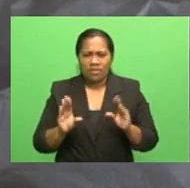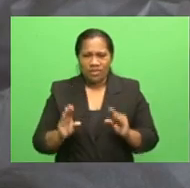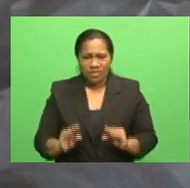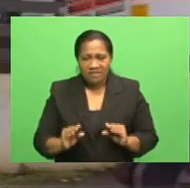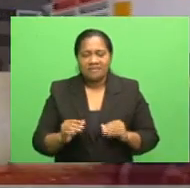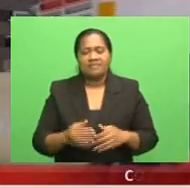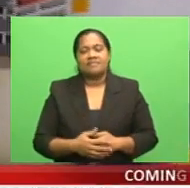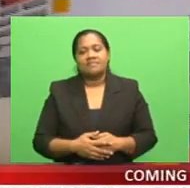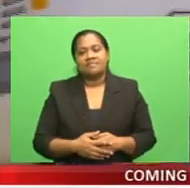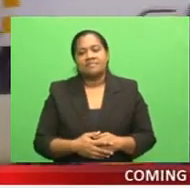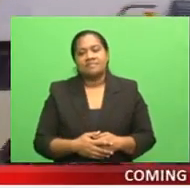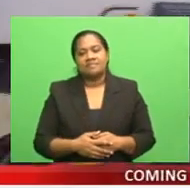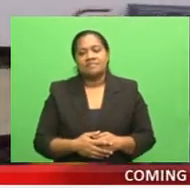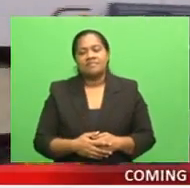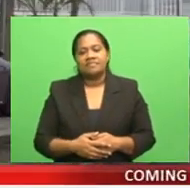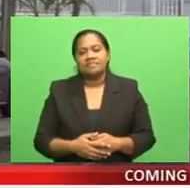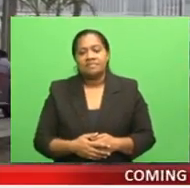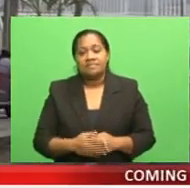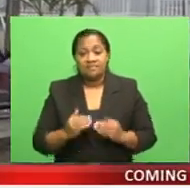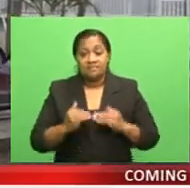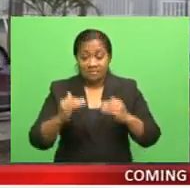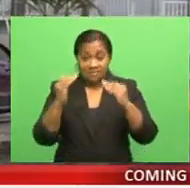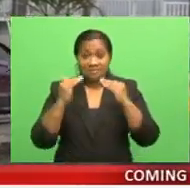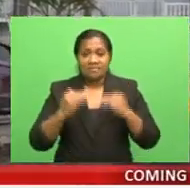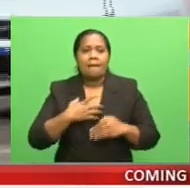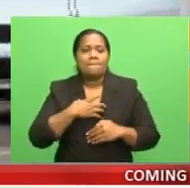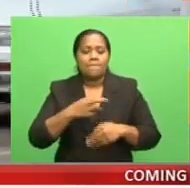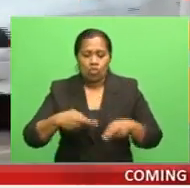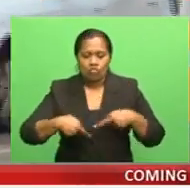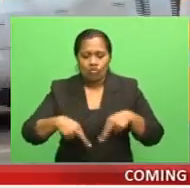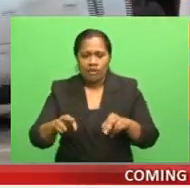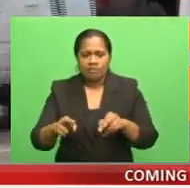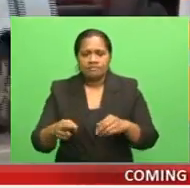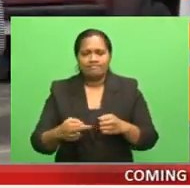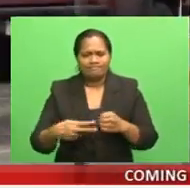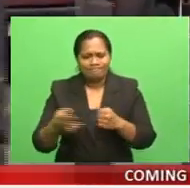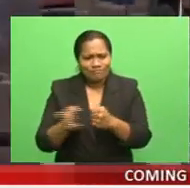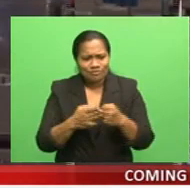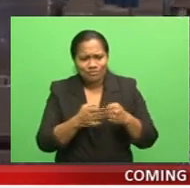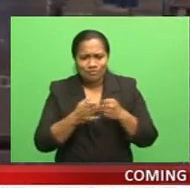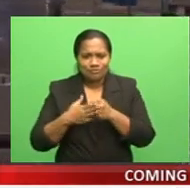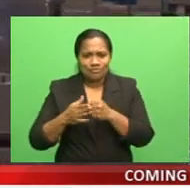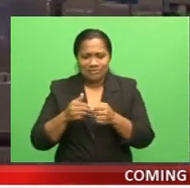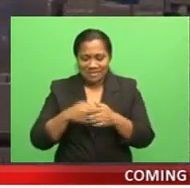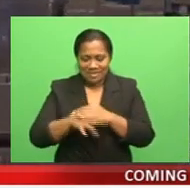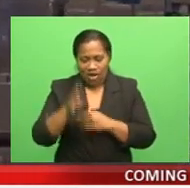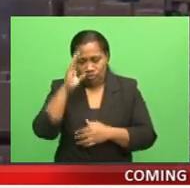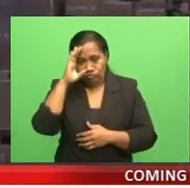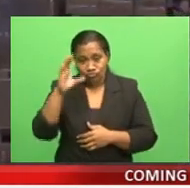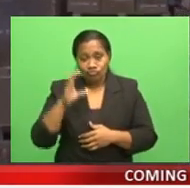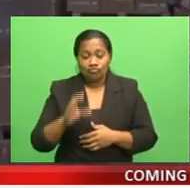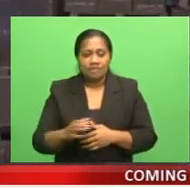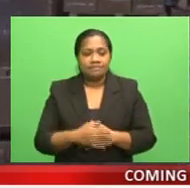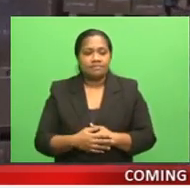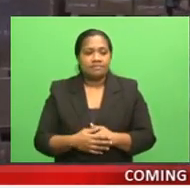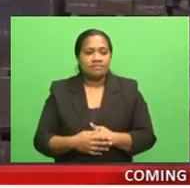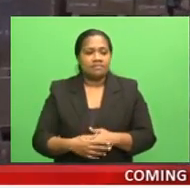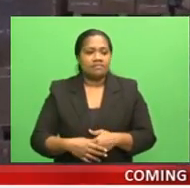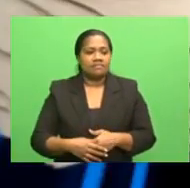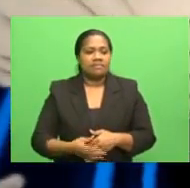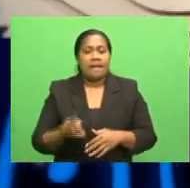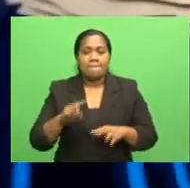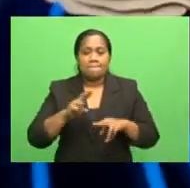News. Up ahead, more road rehabilitation expected around the country. And PAFCO maintains